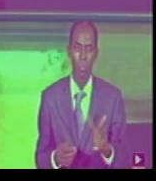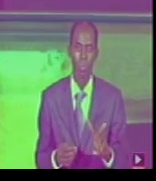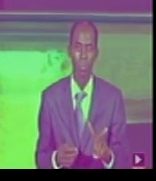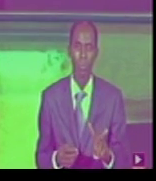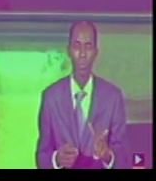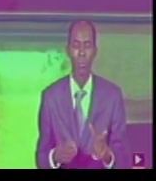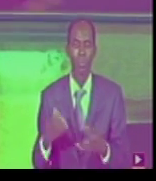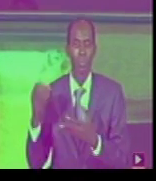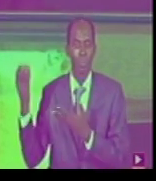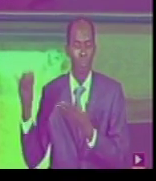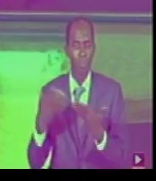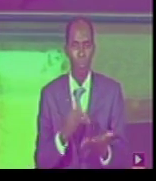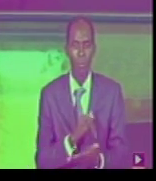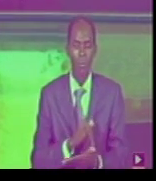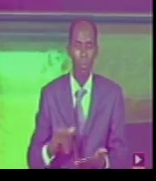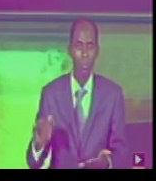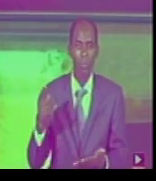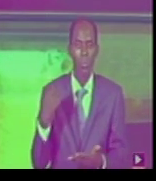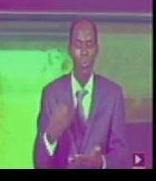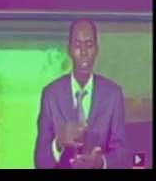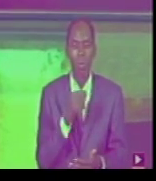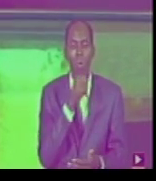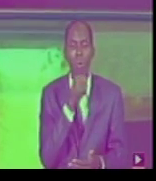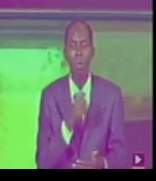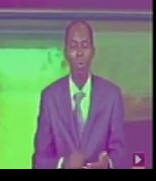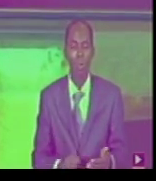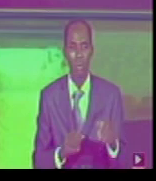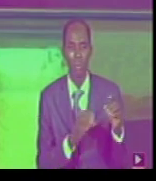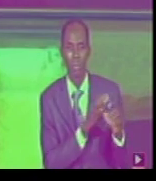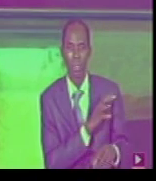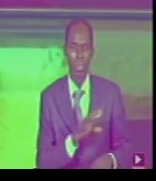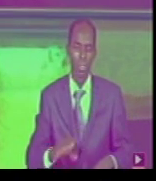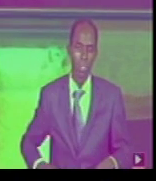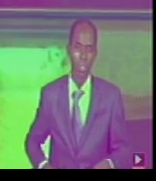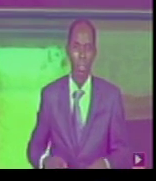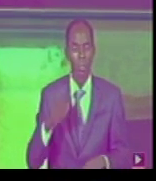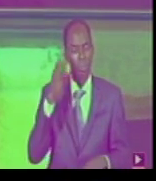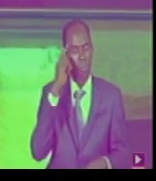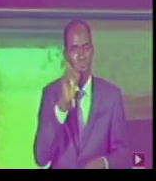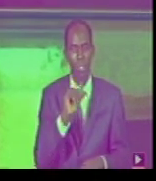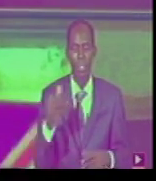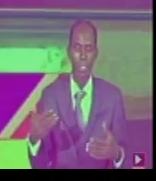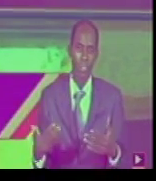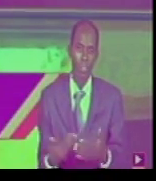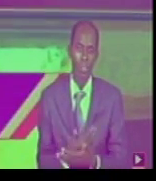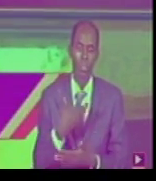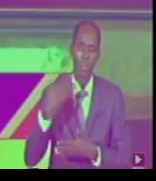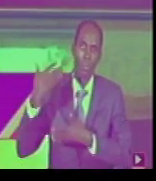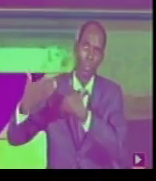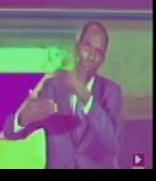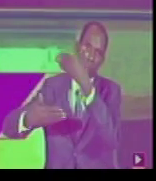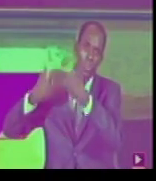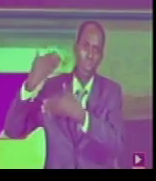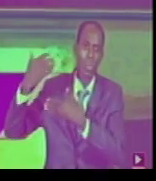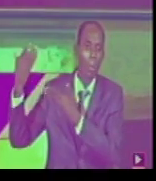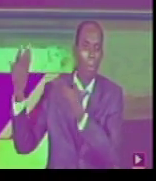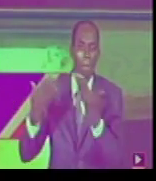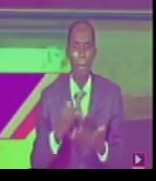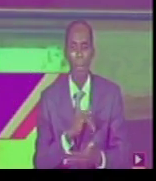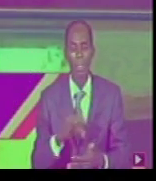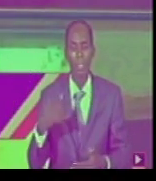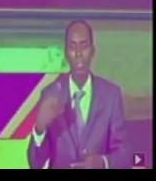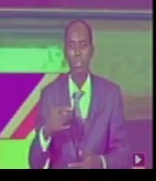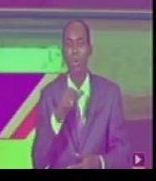the old price for a new progress. Bringing